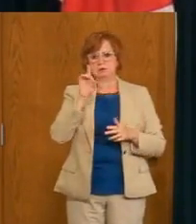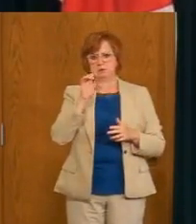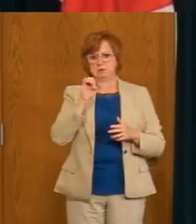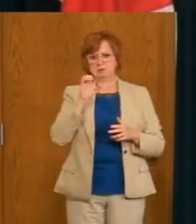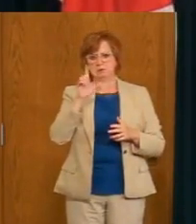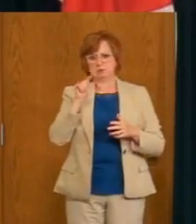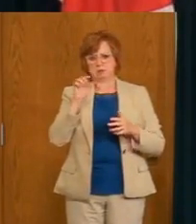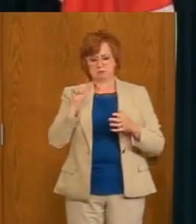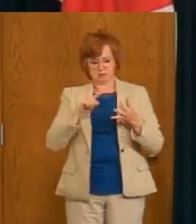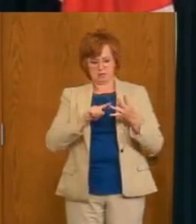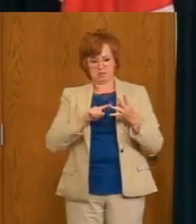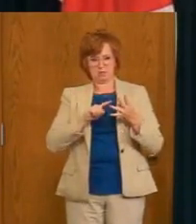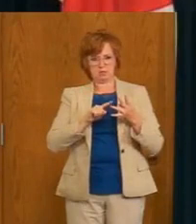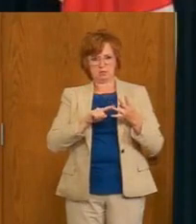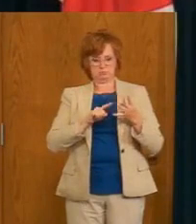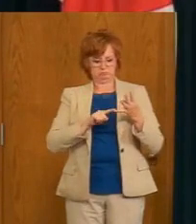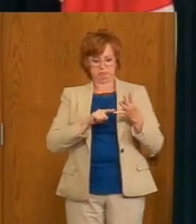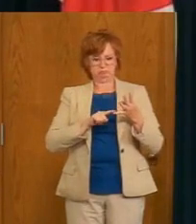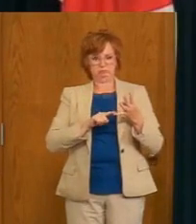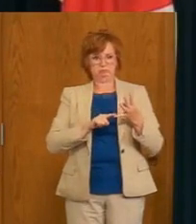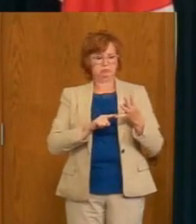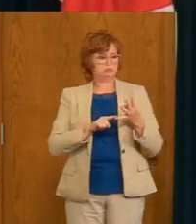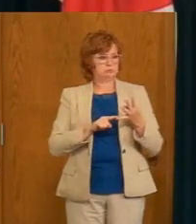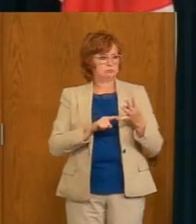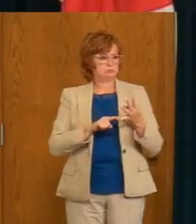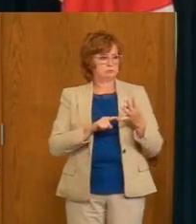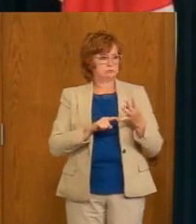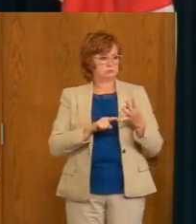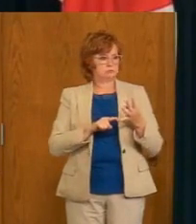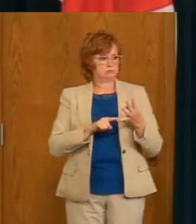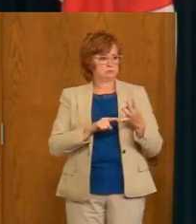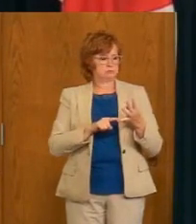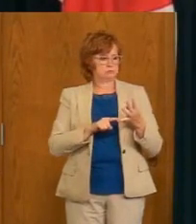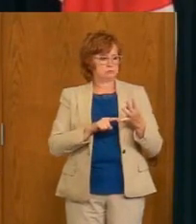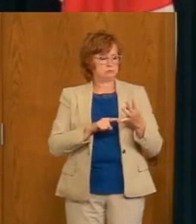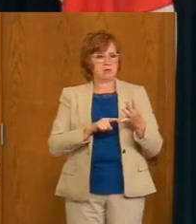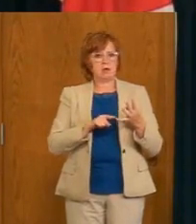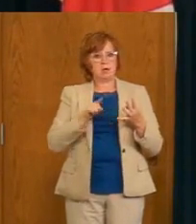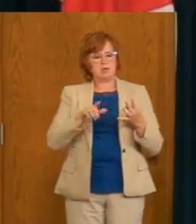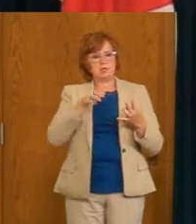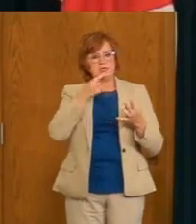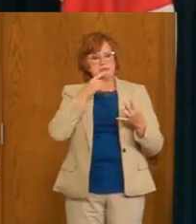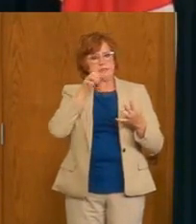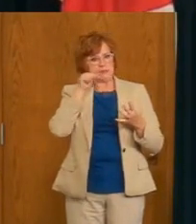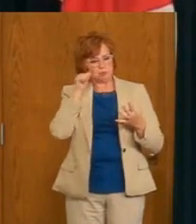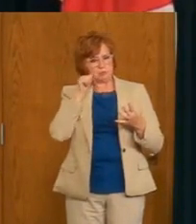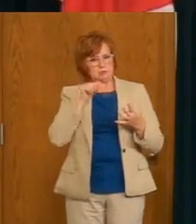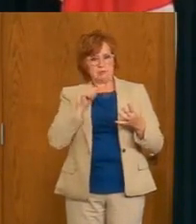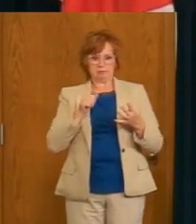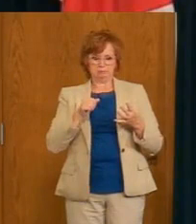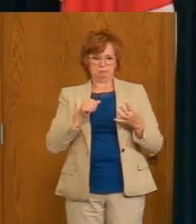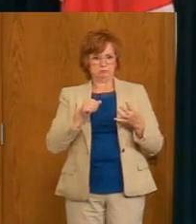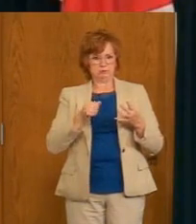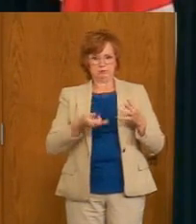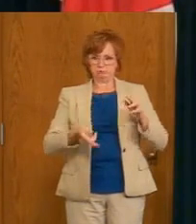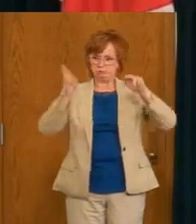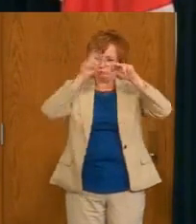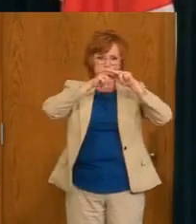socializing indoors in the fall, and it'll minimize those clusters and outbreaks. But those, unfortunately, will happen